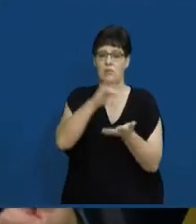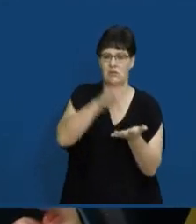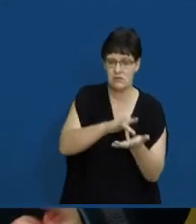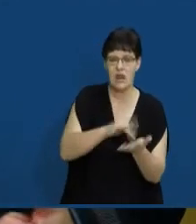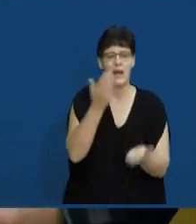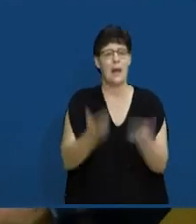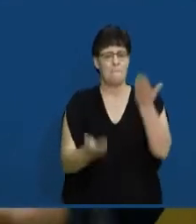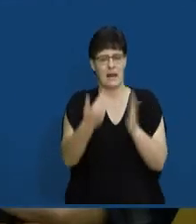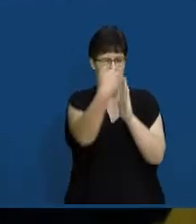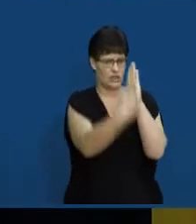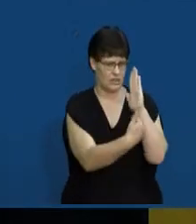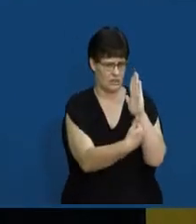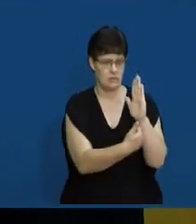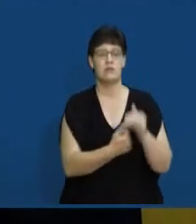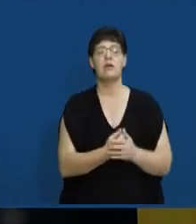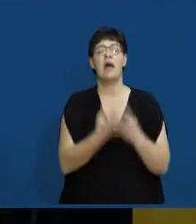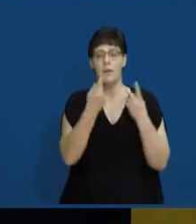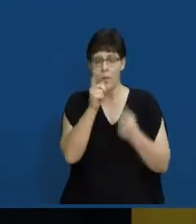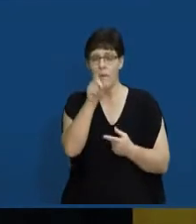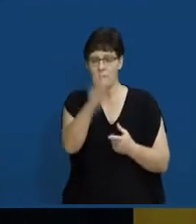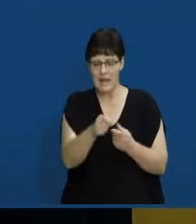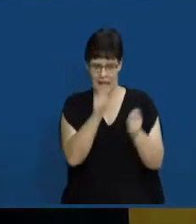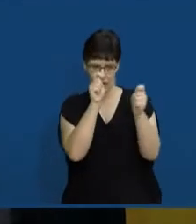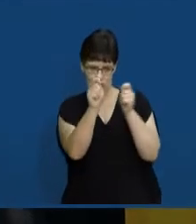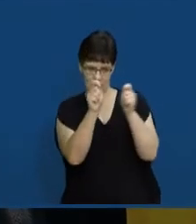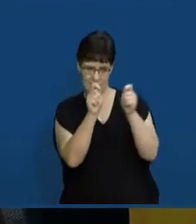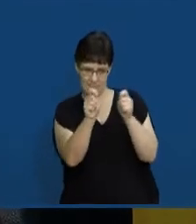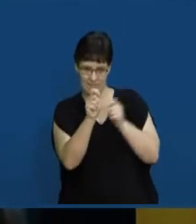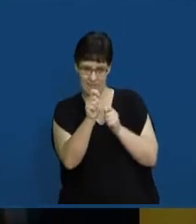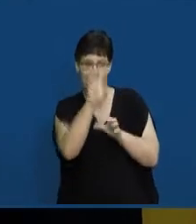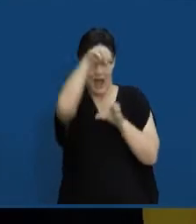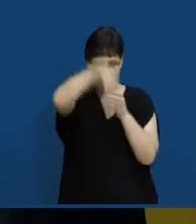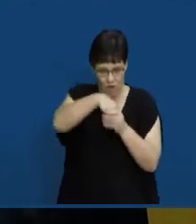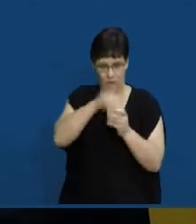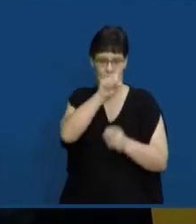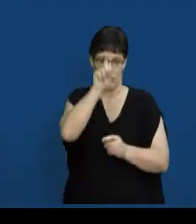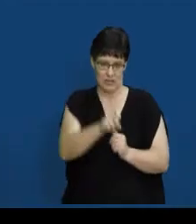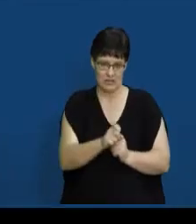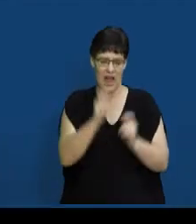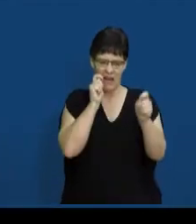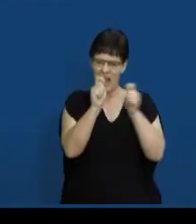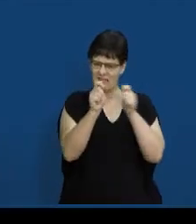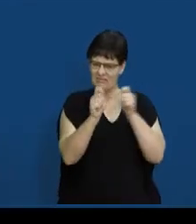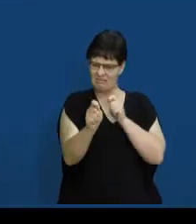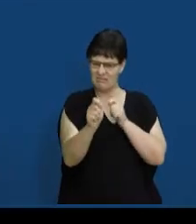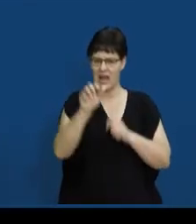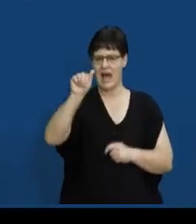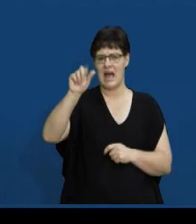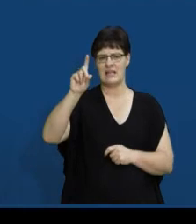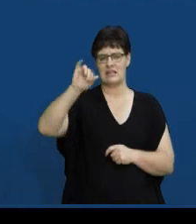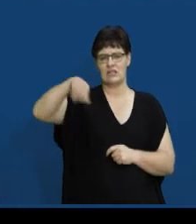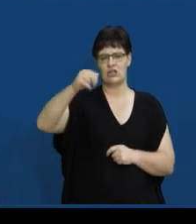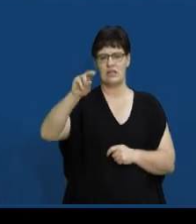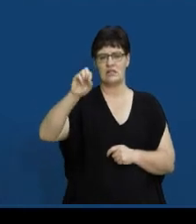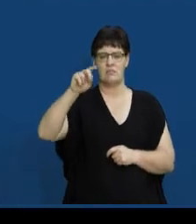the balance sheet, there are adjustments that will come into that question. Part of those adjustments could be your